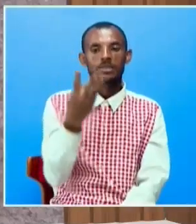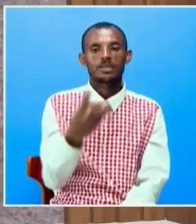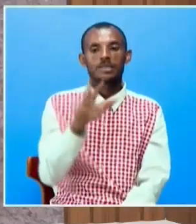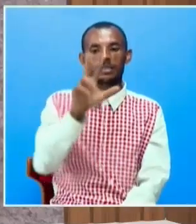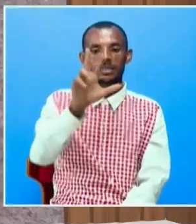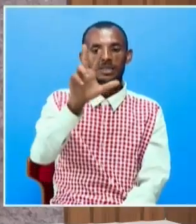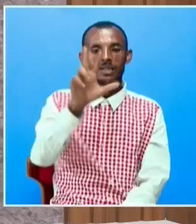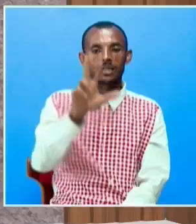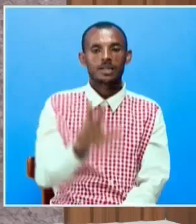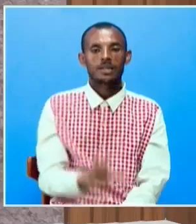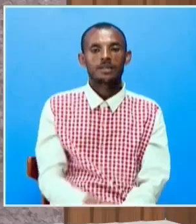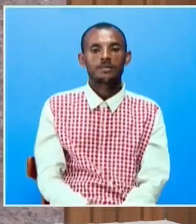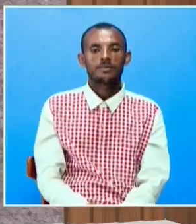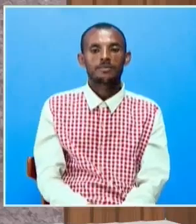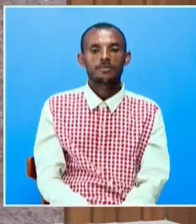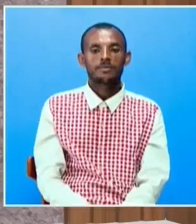3.